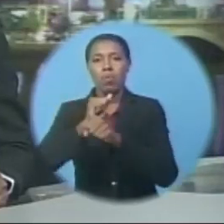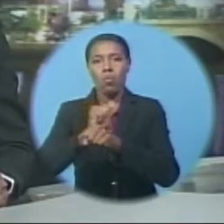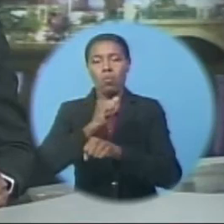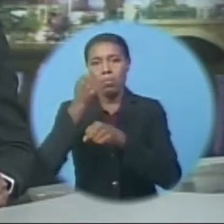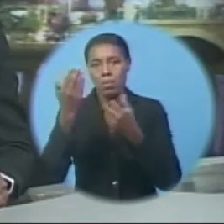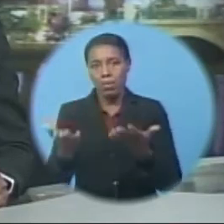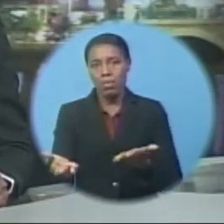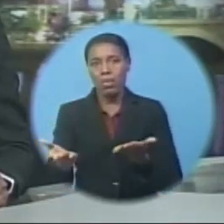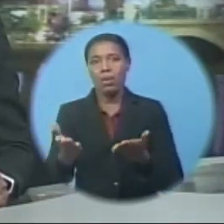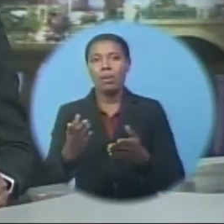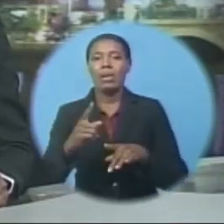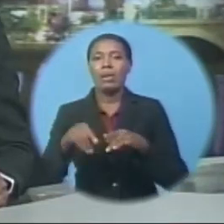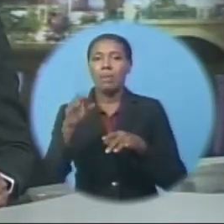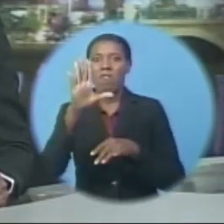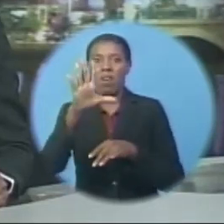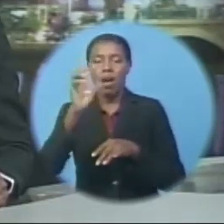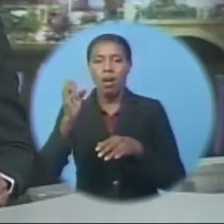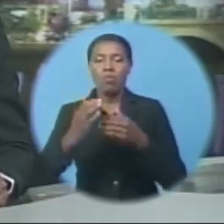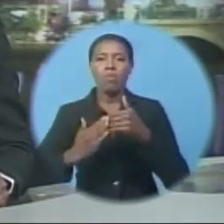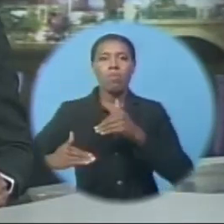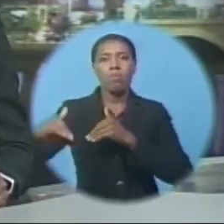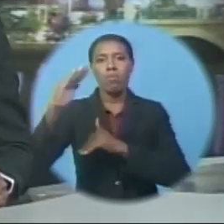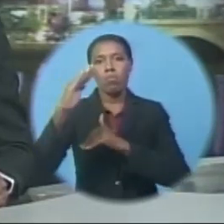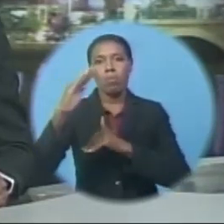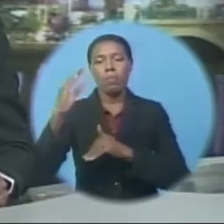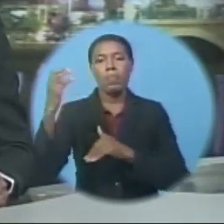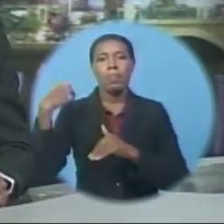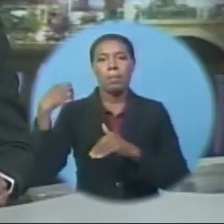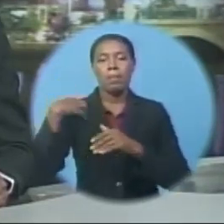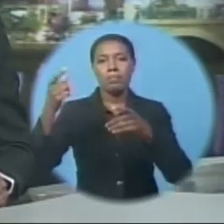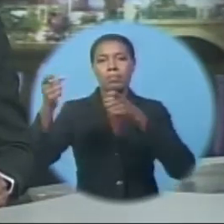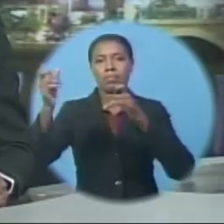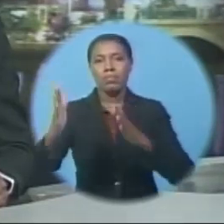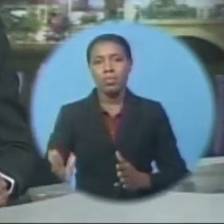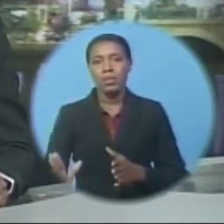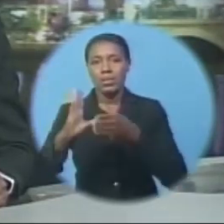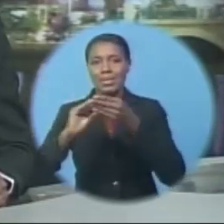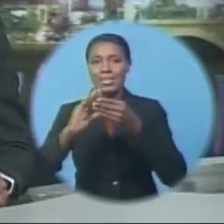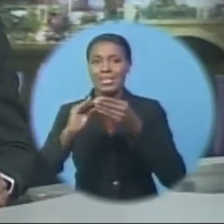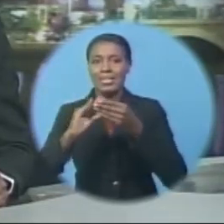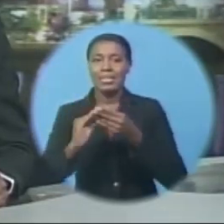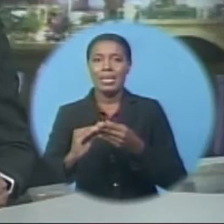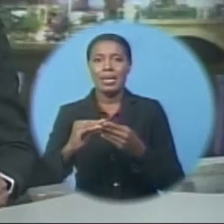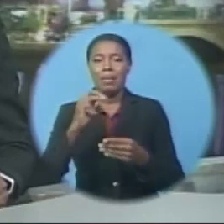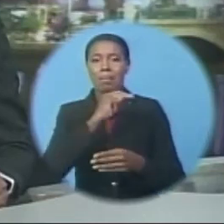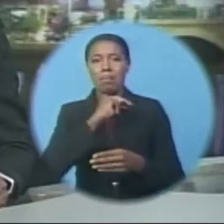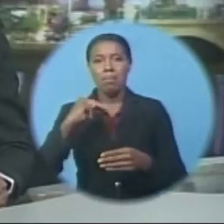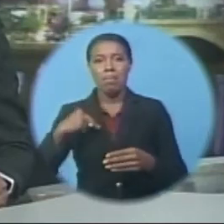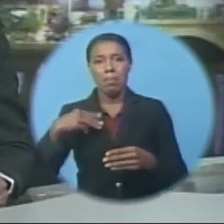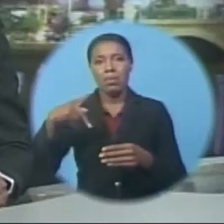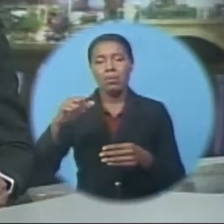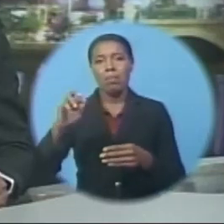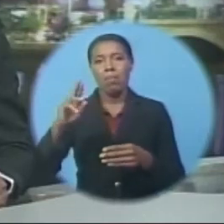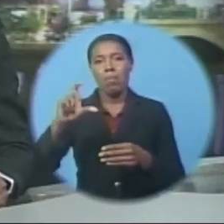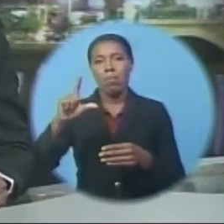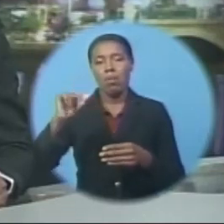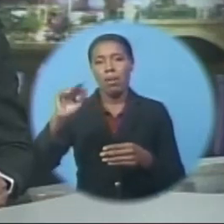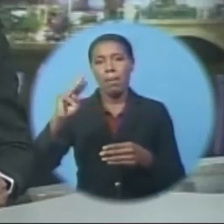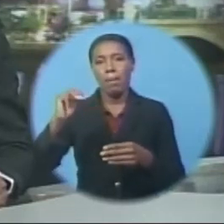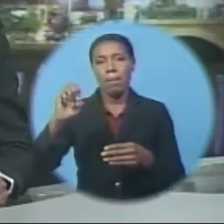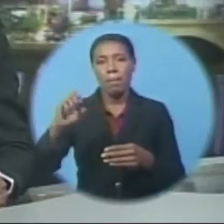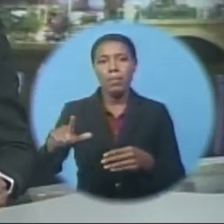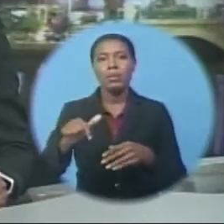employees than it needs. Managing Director of the beleaguered entity, Paul Abrams, told members of Parliament's Public Administration and Appropriations